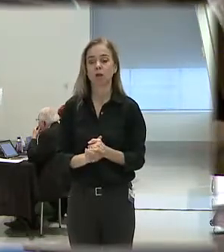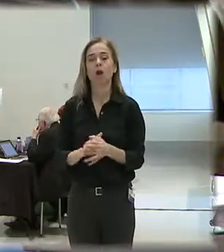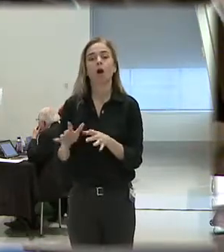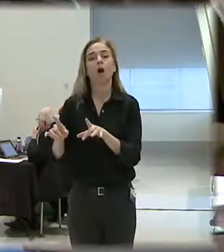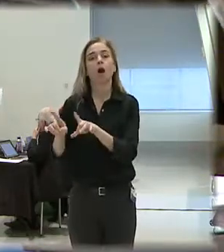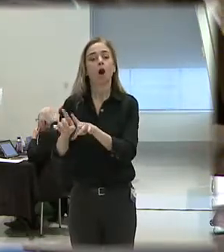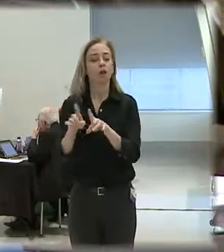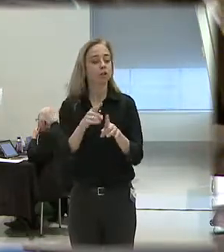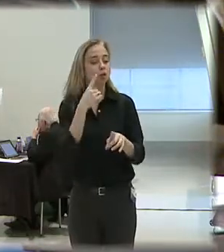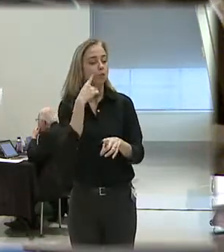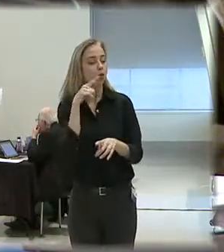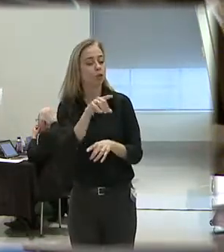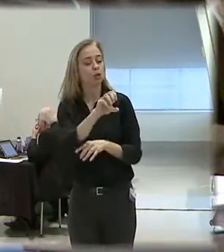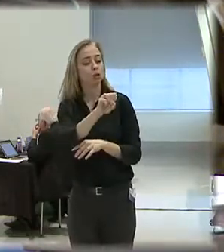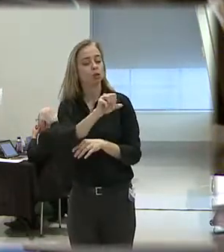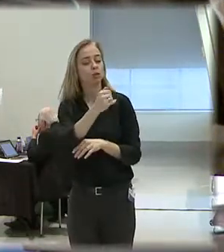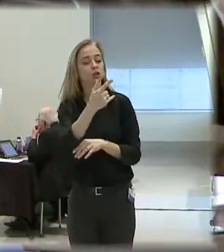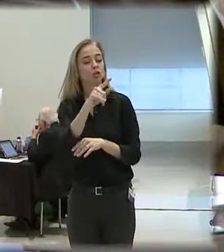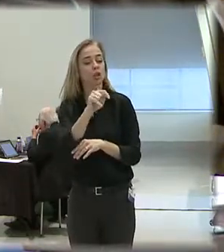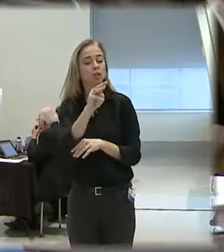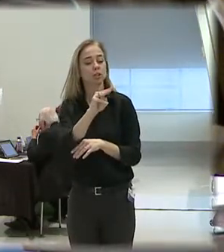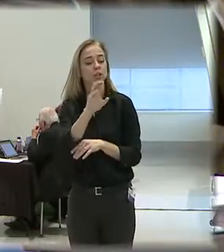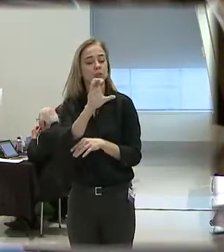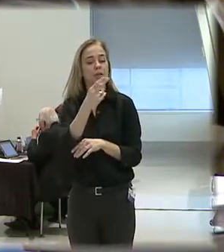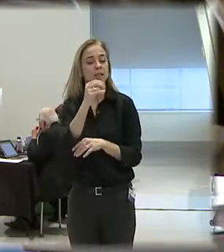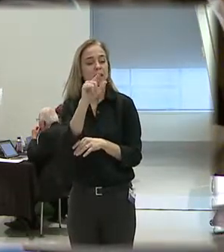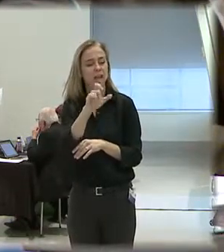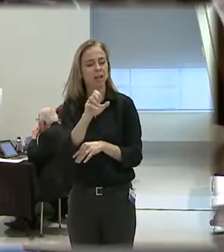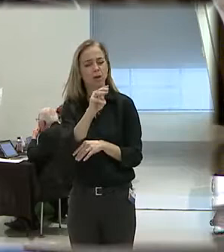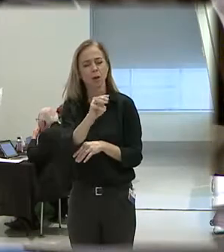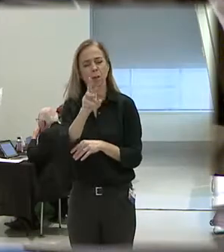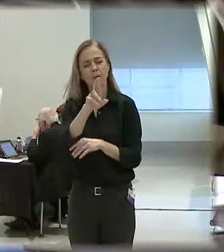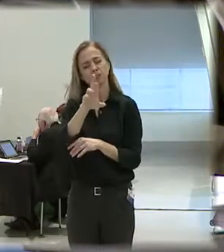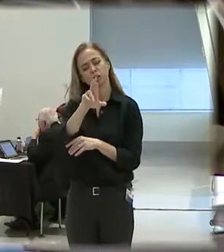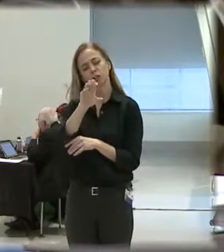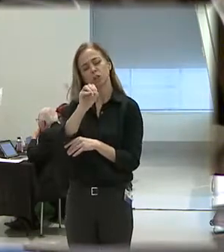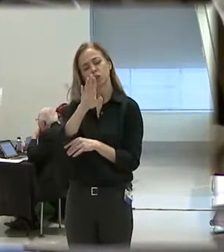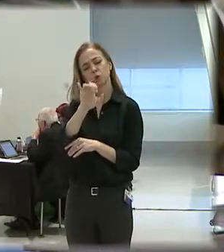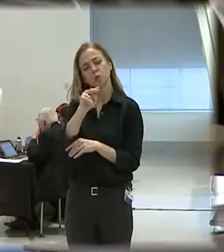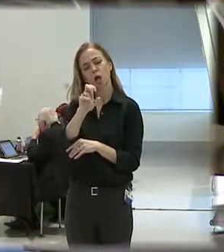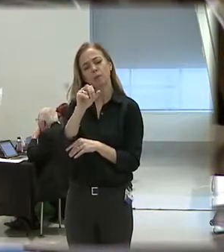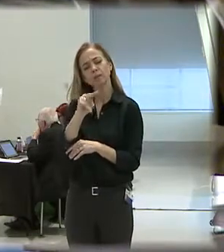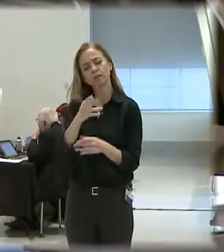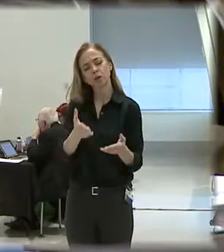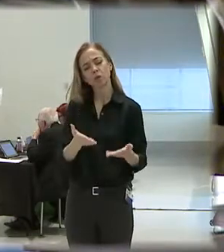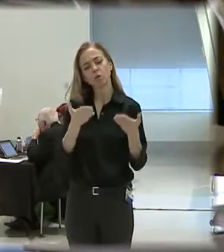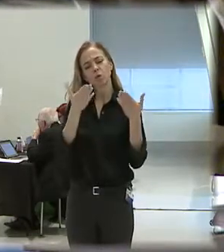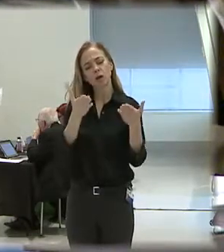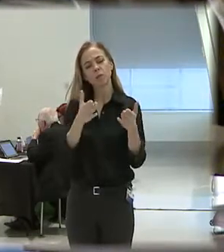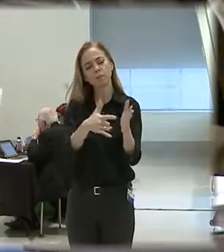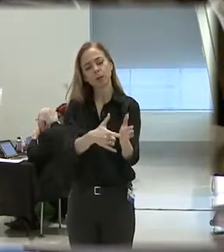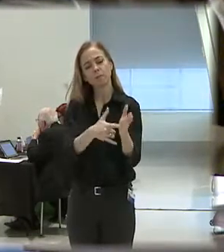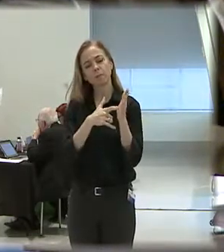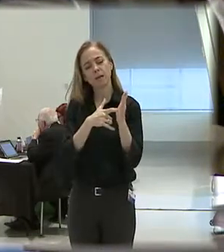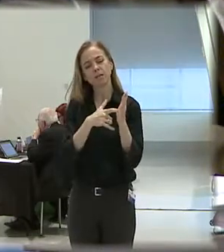And for you, Sergeant McHale, Mr. Robinson recommends mandatory